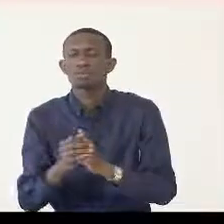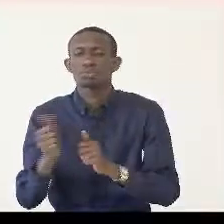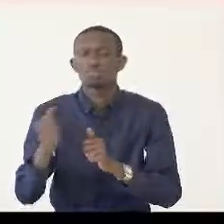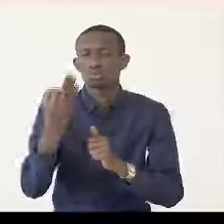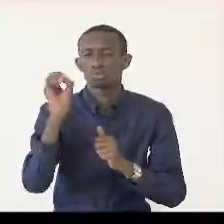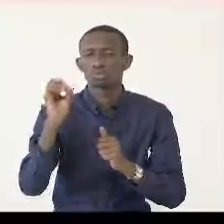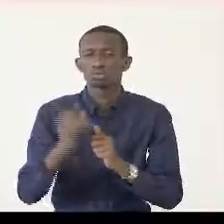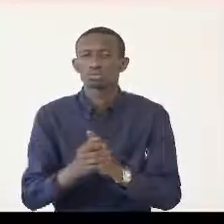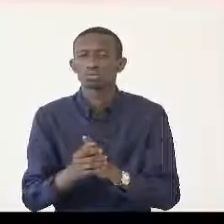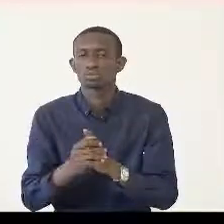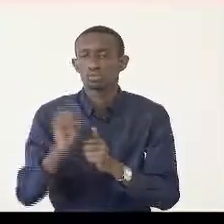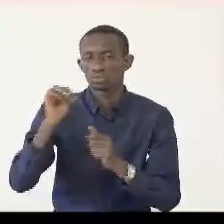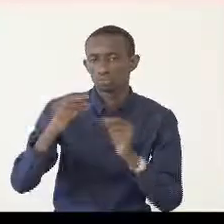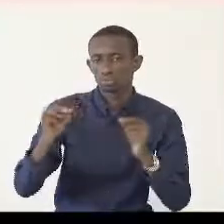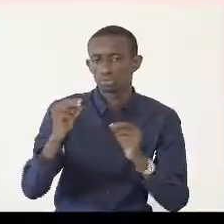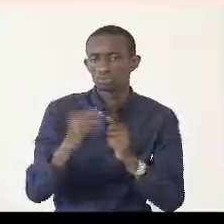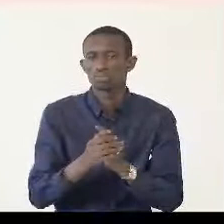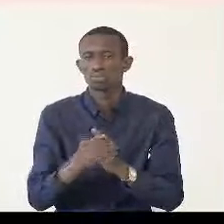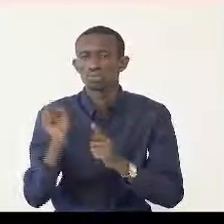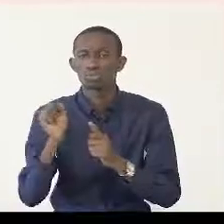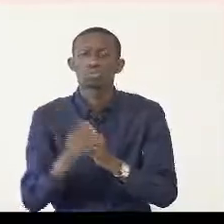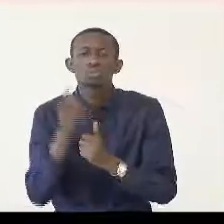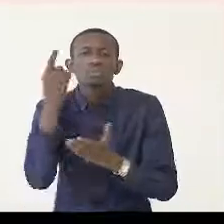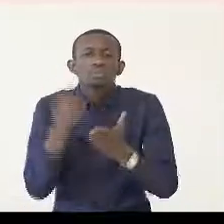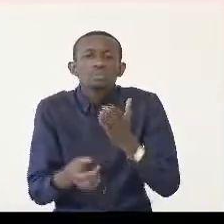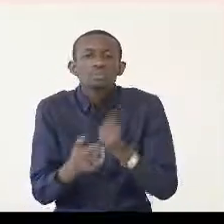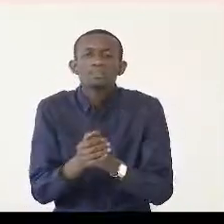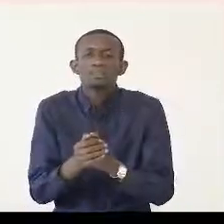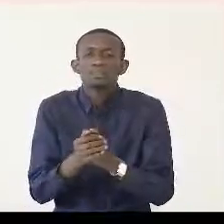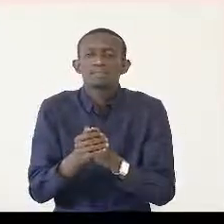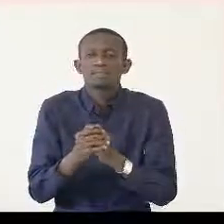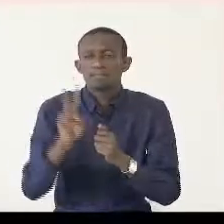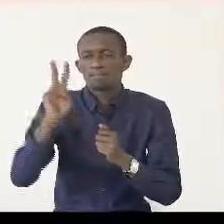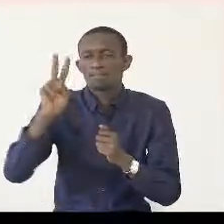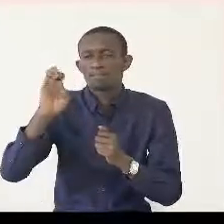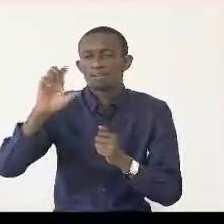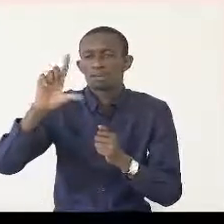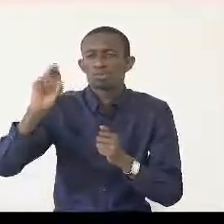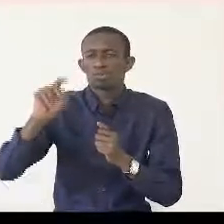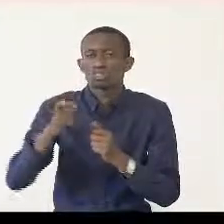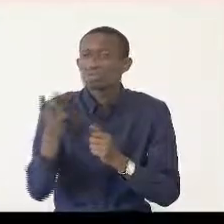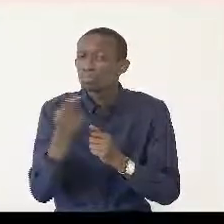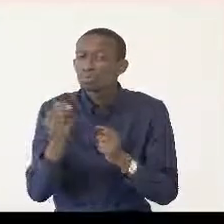time, when colliding, they will now they will stick together and they move with